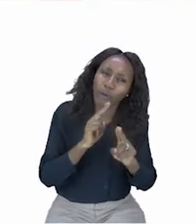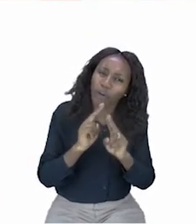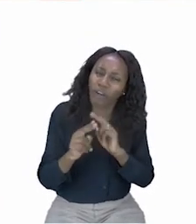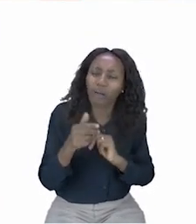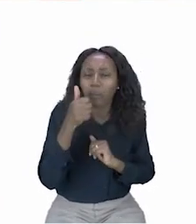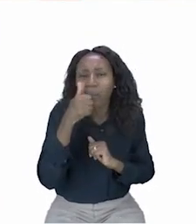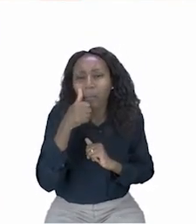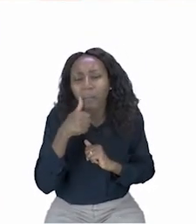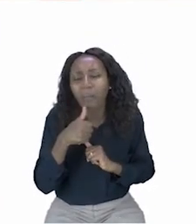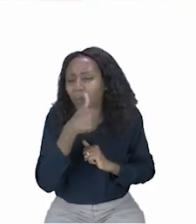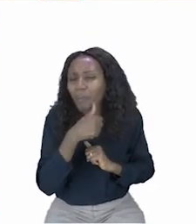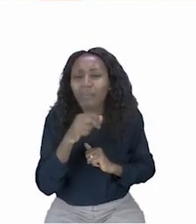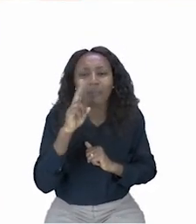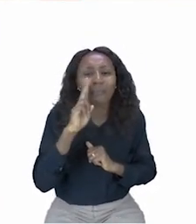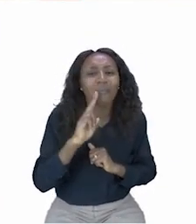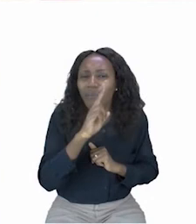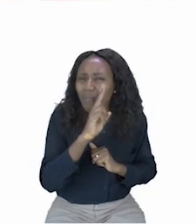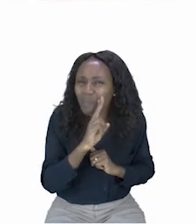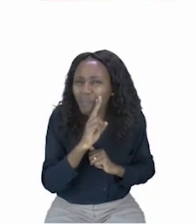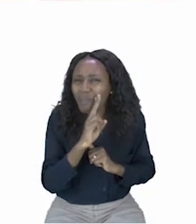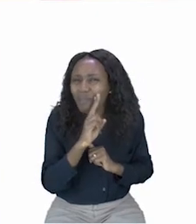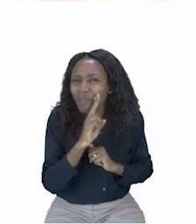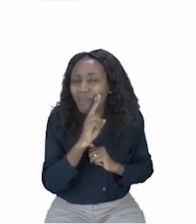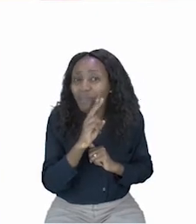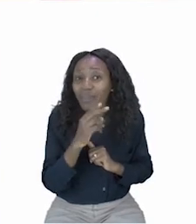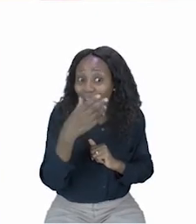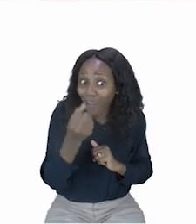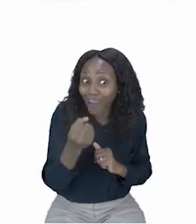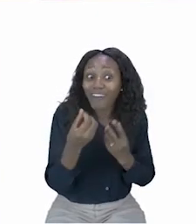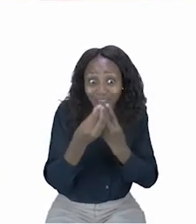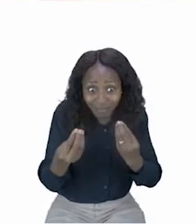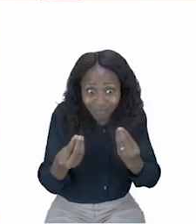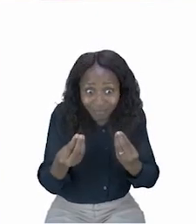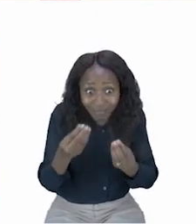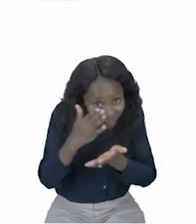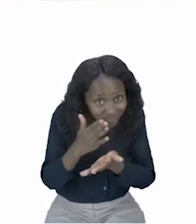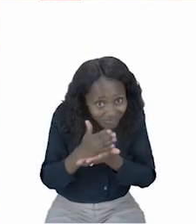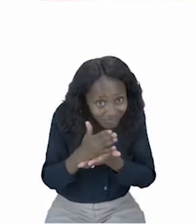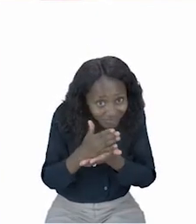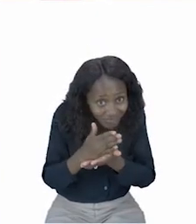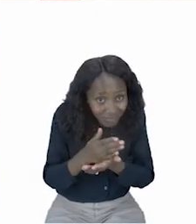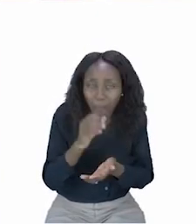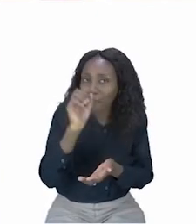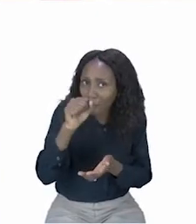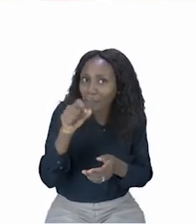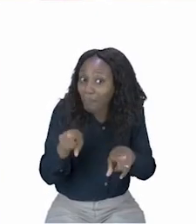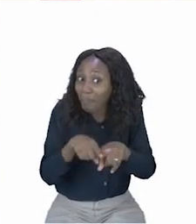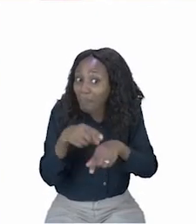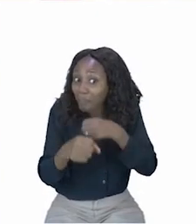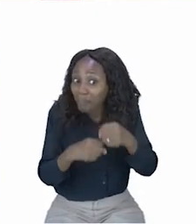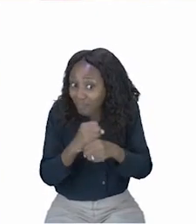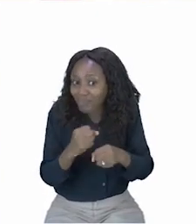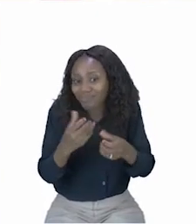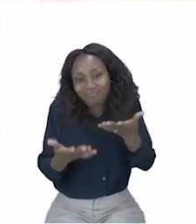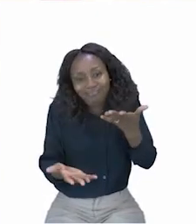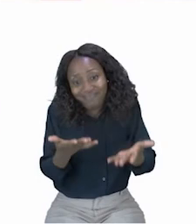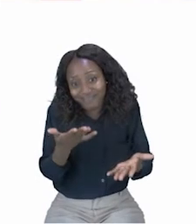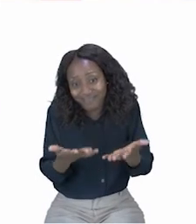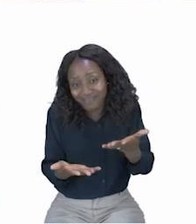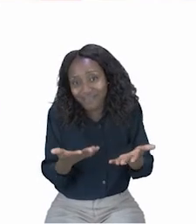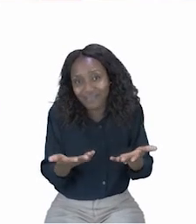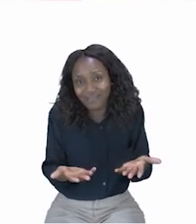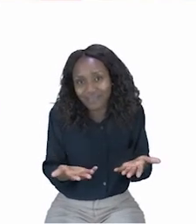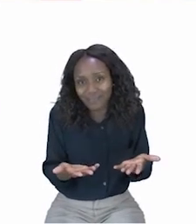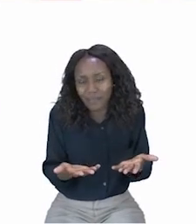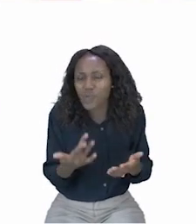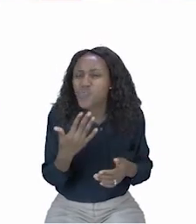uncle and aunt. They also have children who are probably your age as well. And we